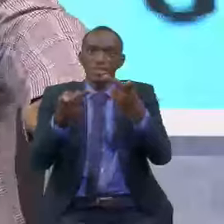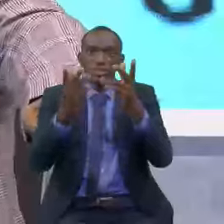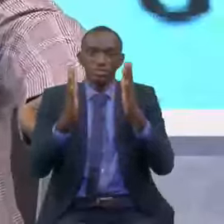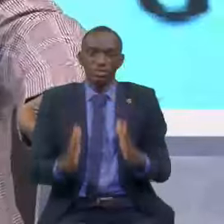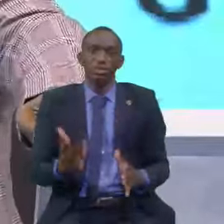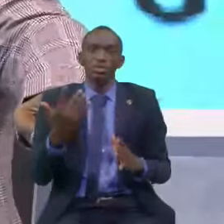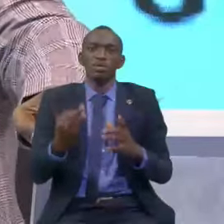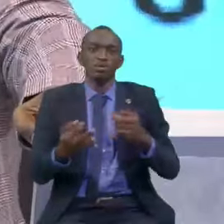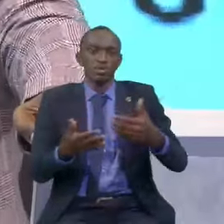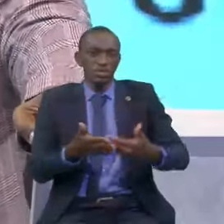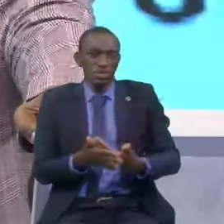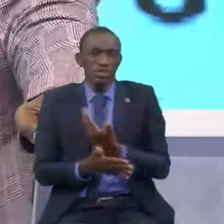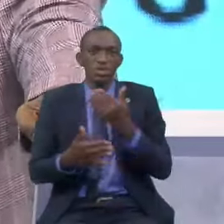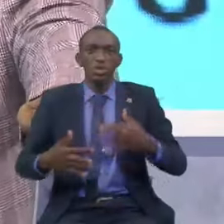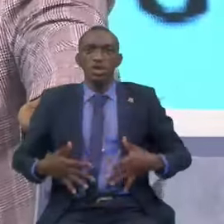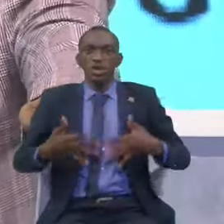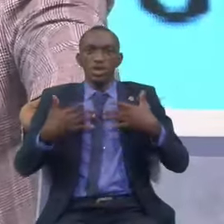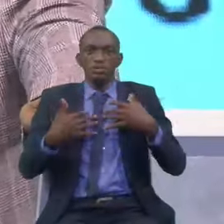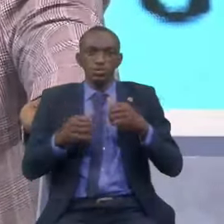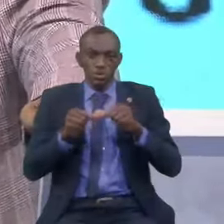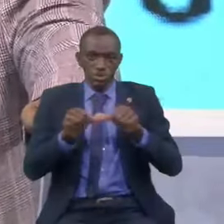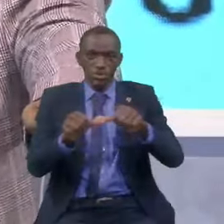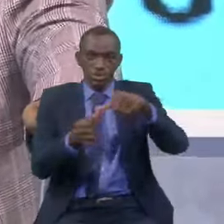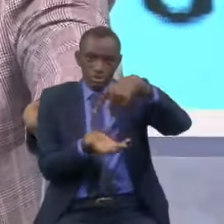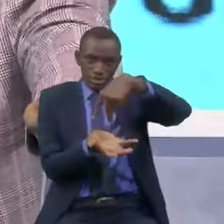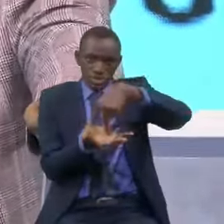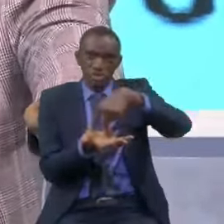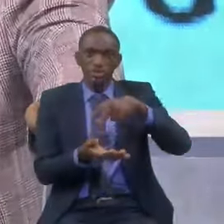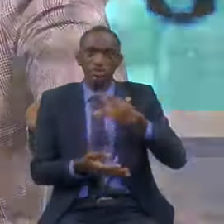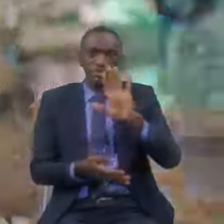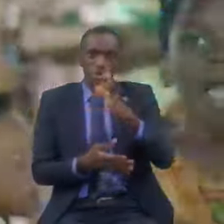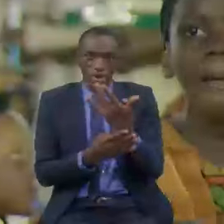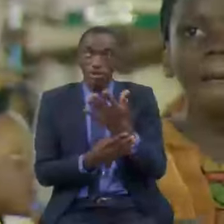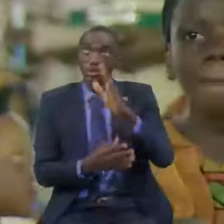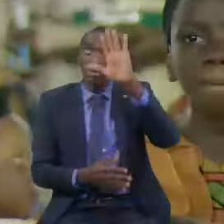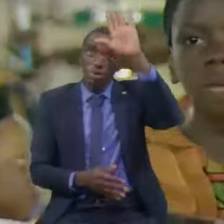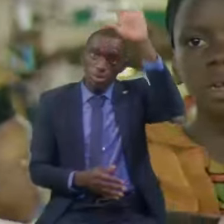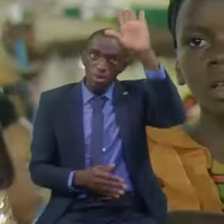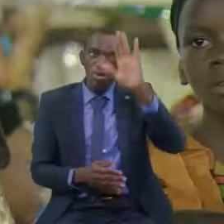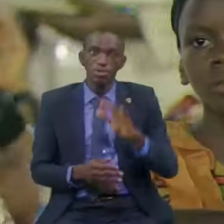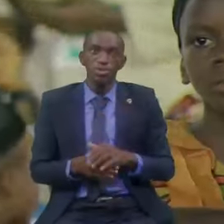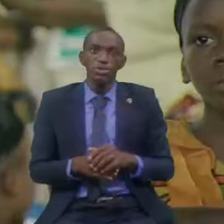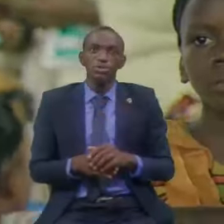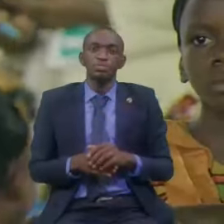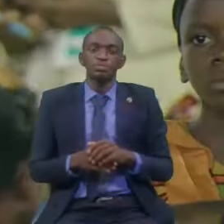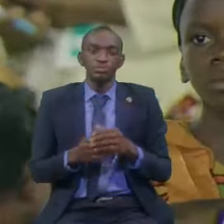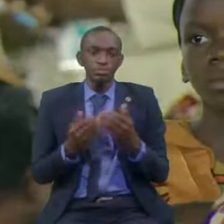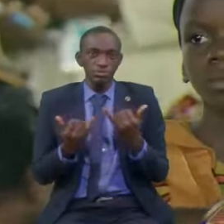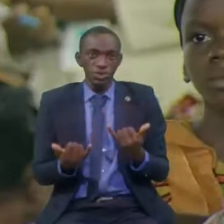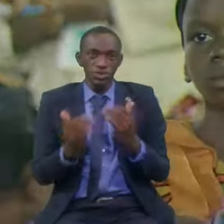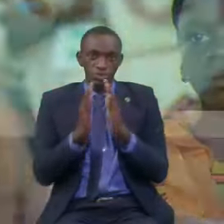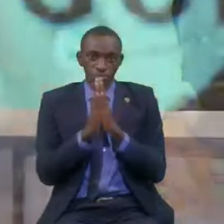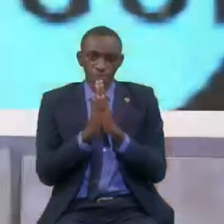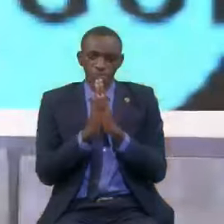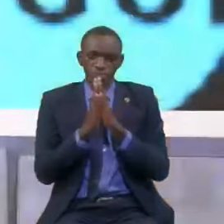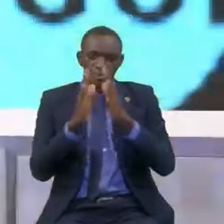Keep standing and keep your hand up. We're praying together now. Father, in the mighty name